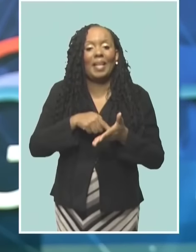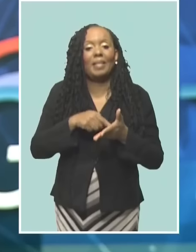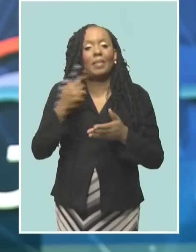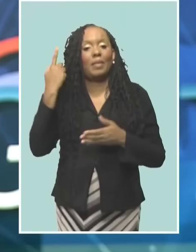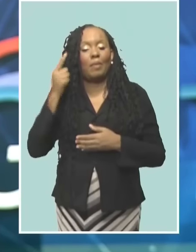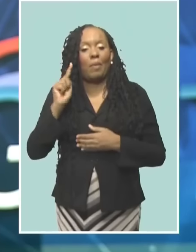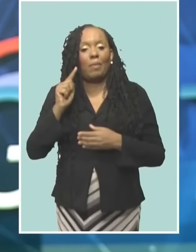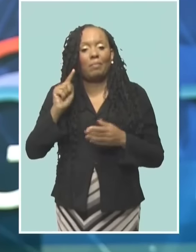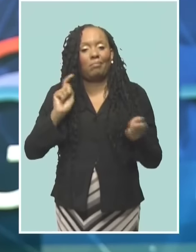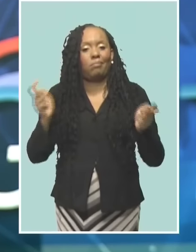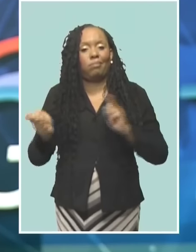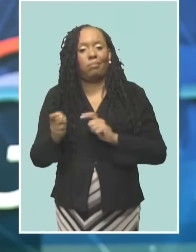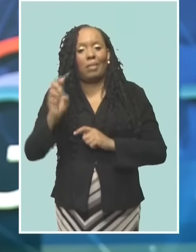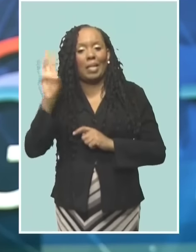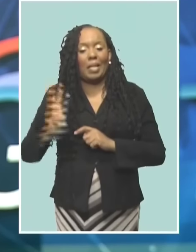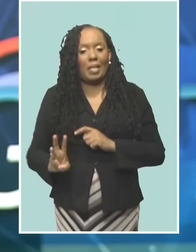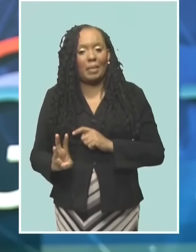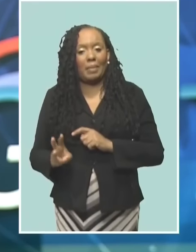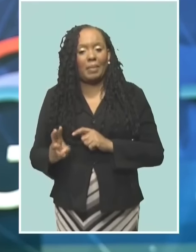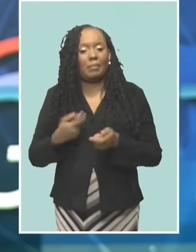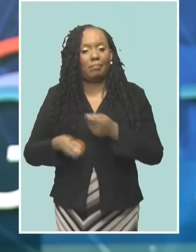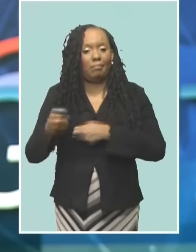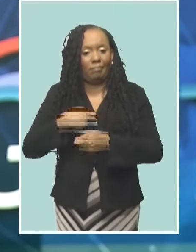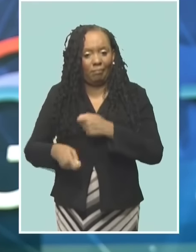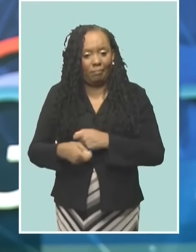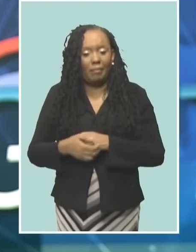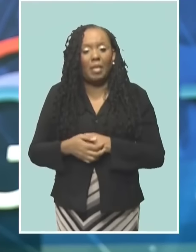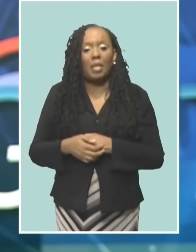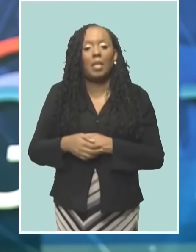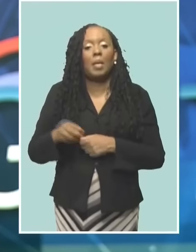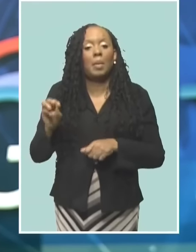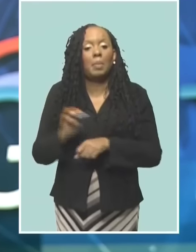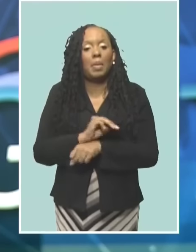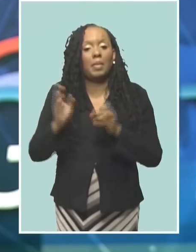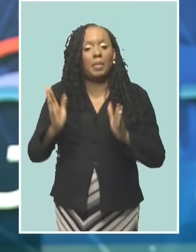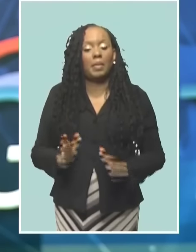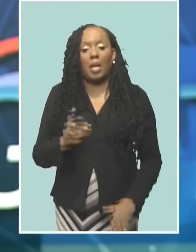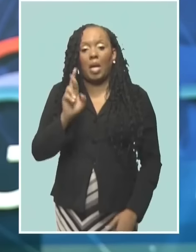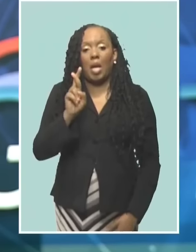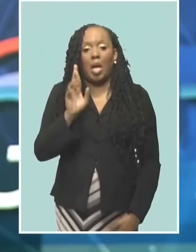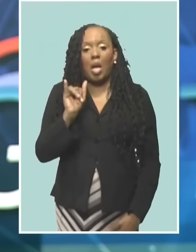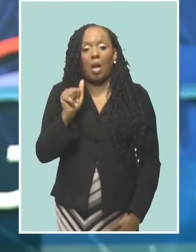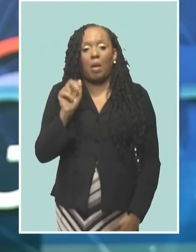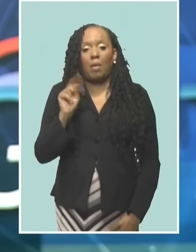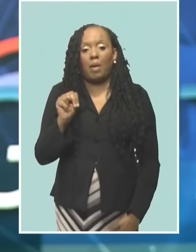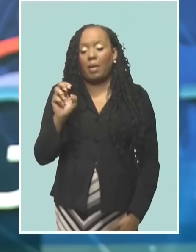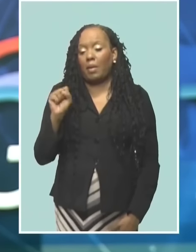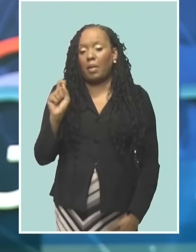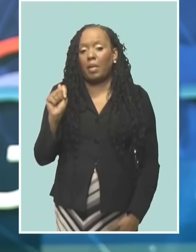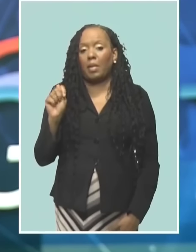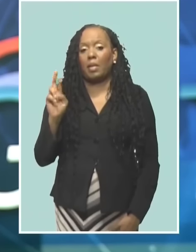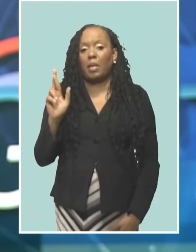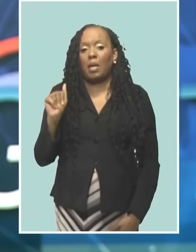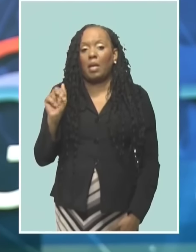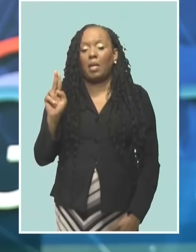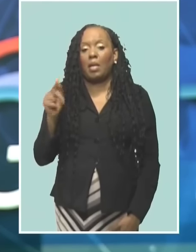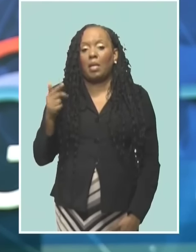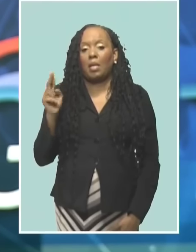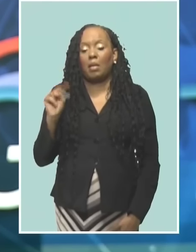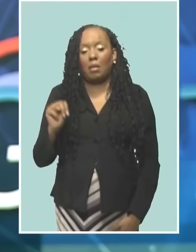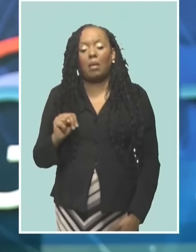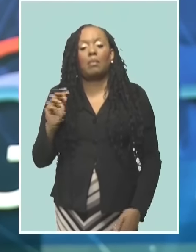swap. The revelation from Minister in the Ministry of Finance Ryan Strawn as he moved a resolution to approve the borrowing of the money